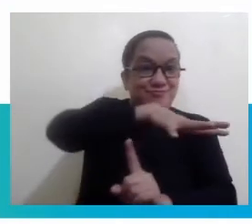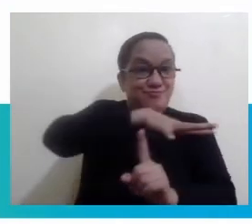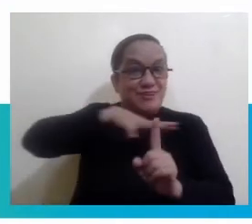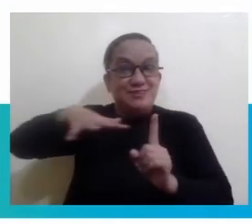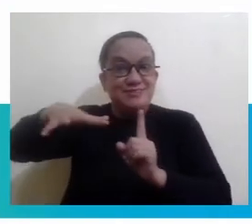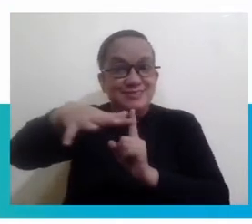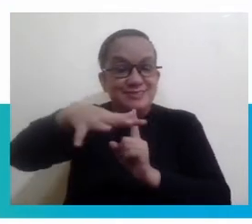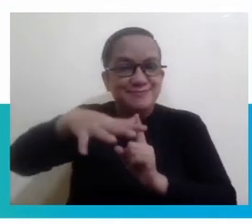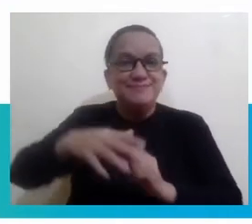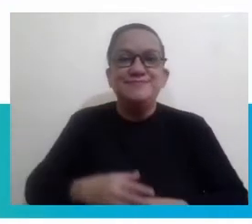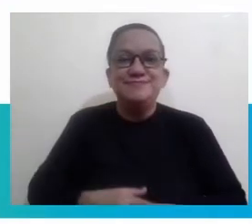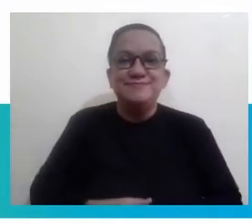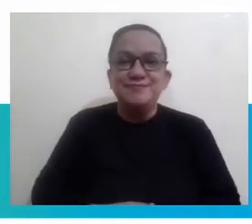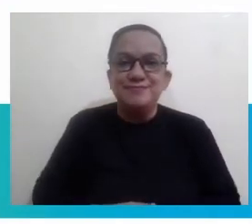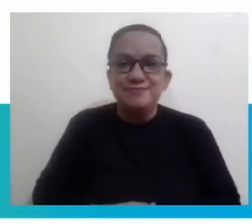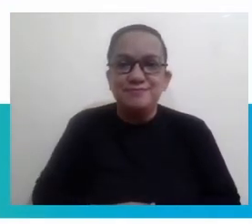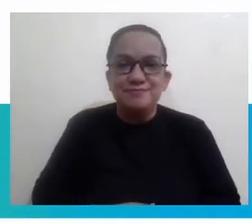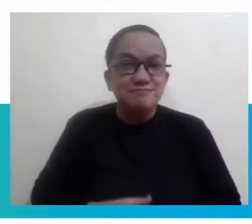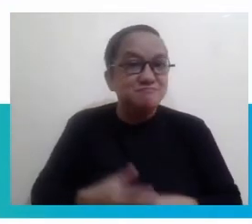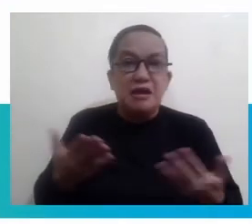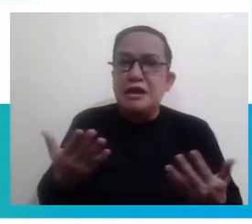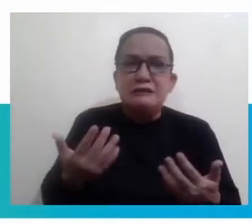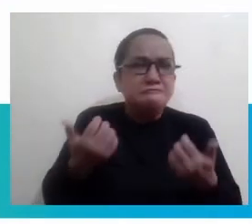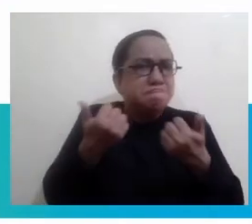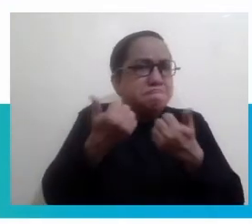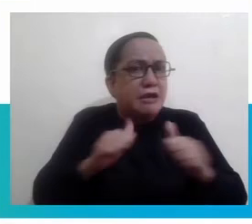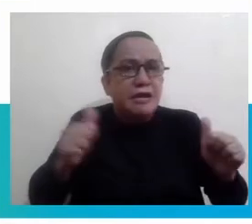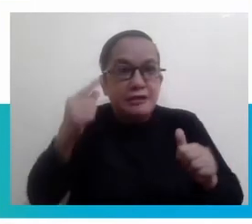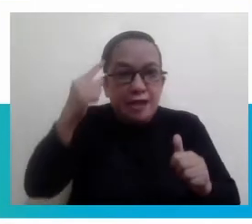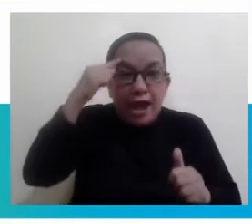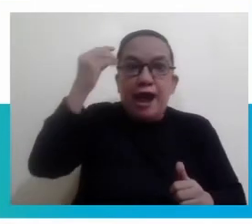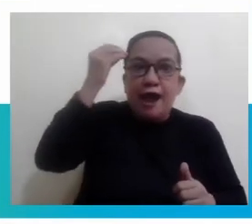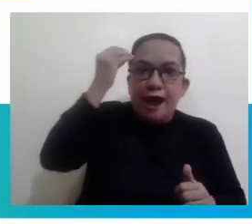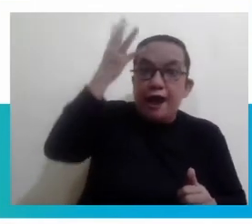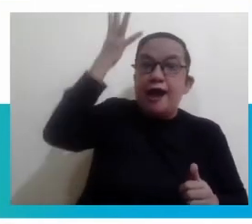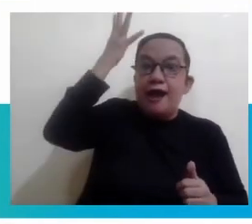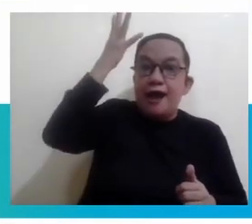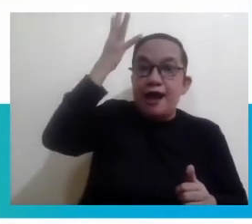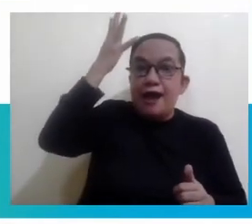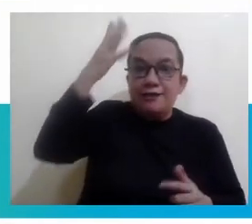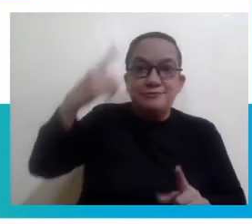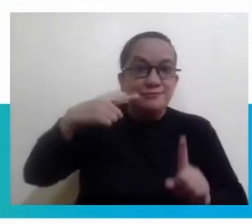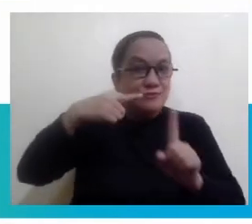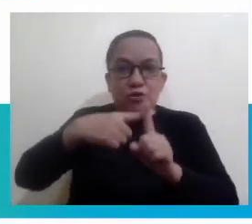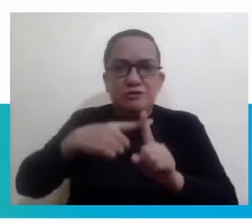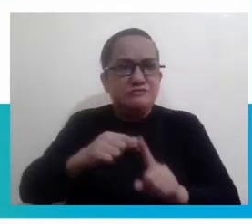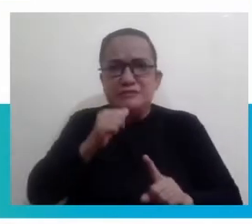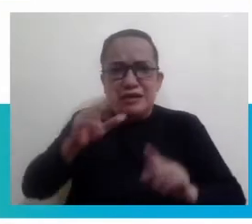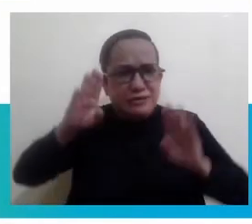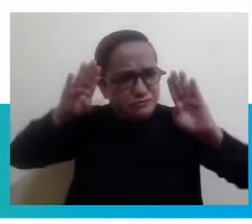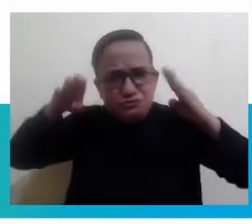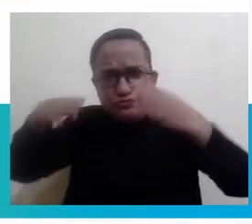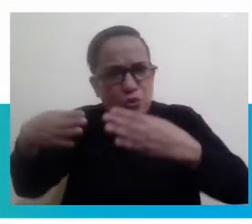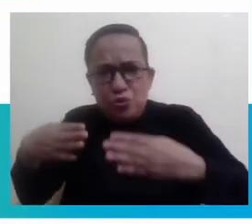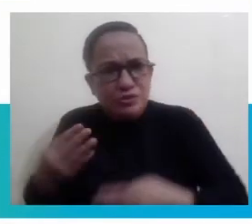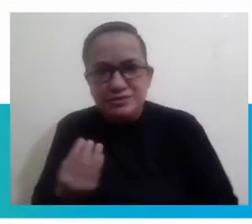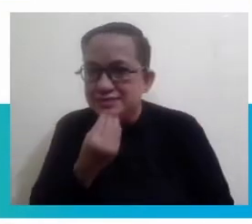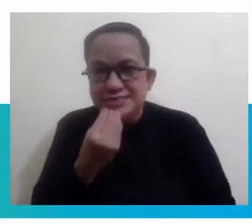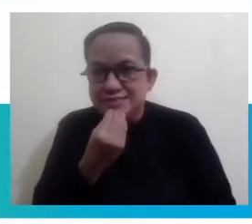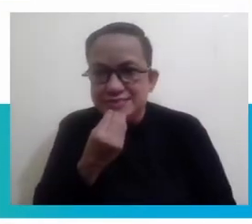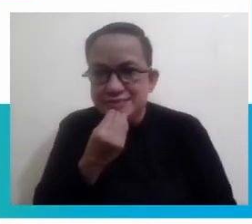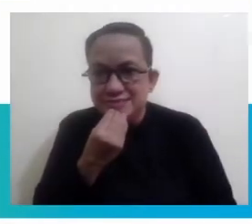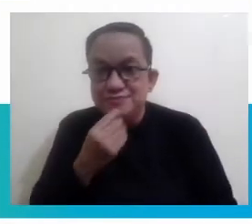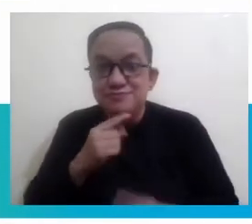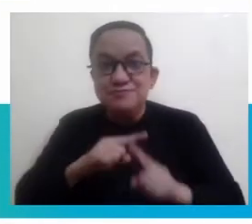not only resilience of food systems is important, but also the well-being of